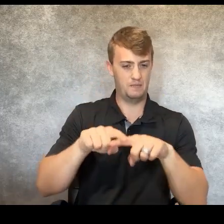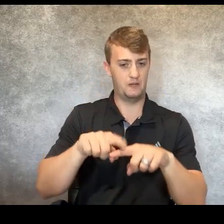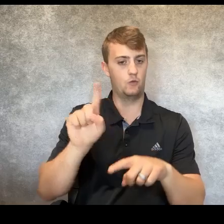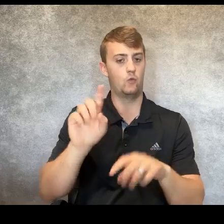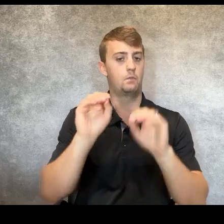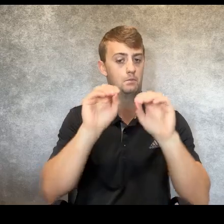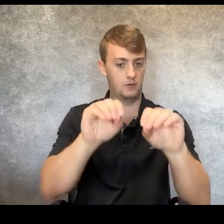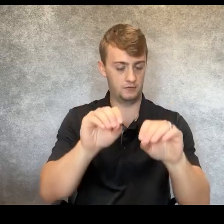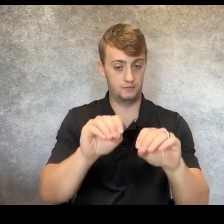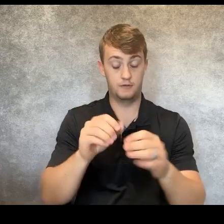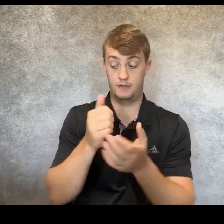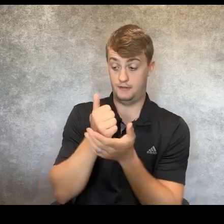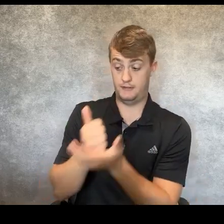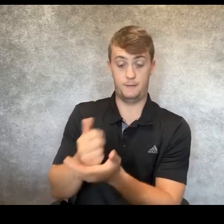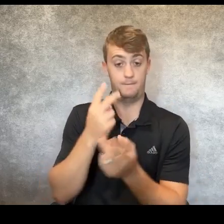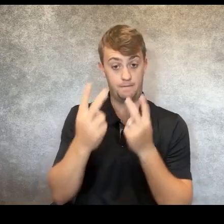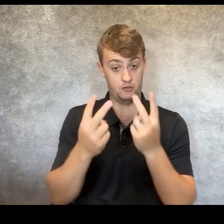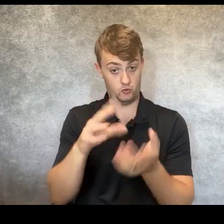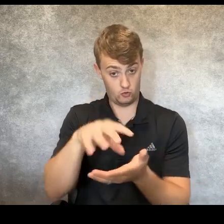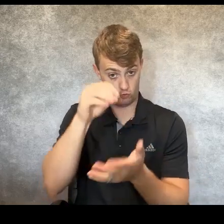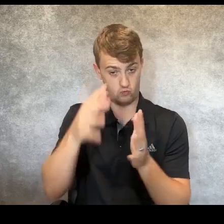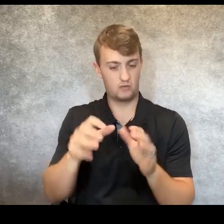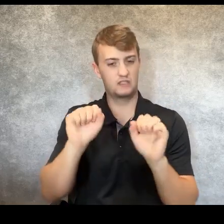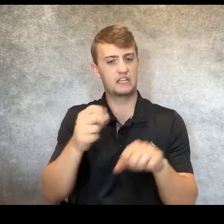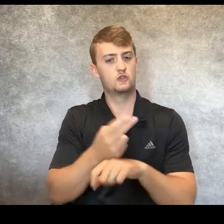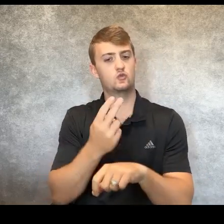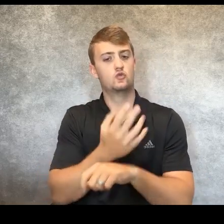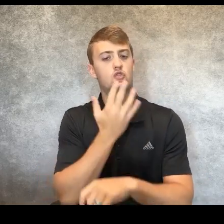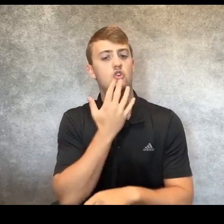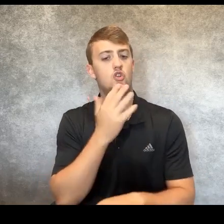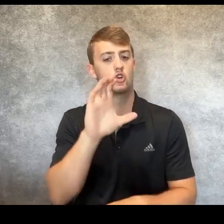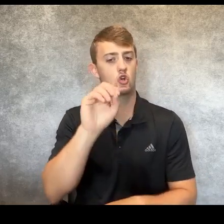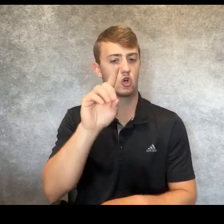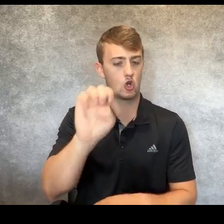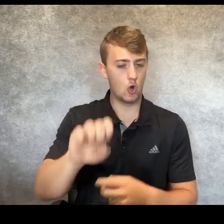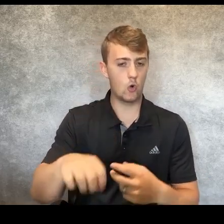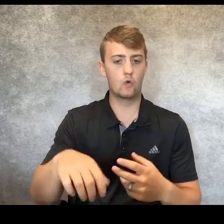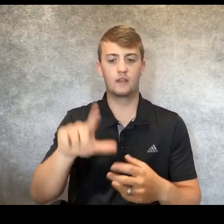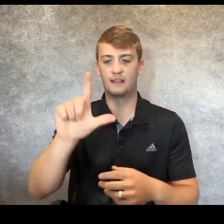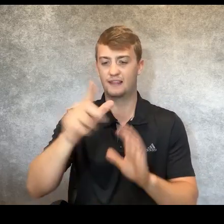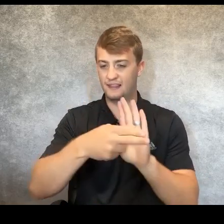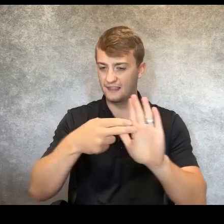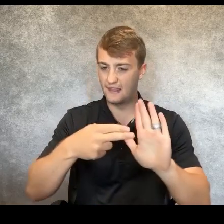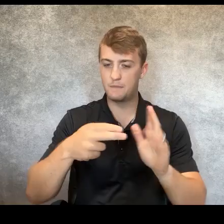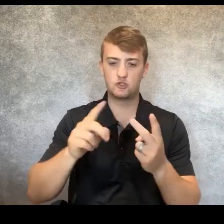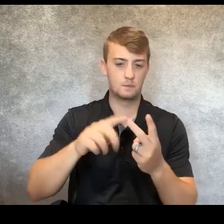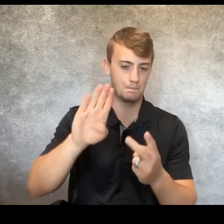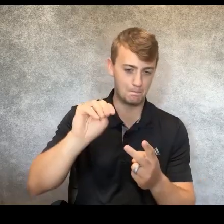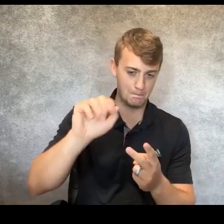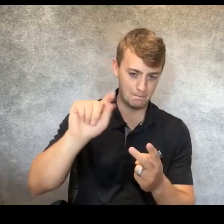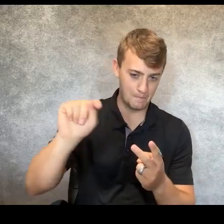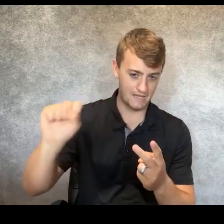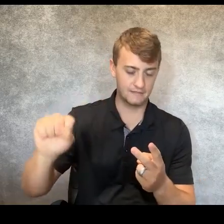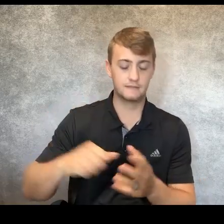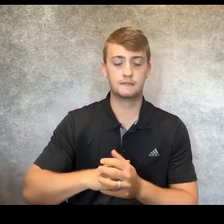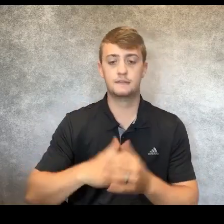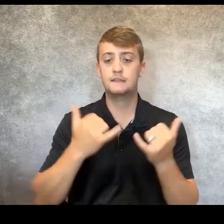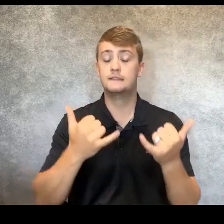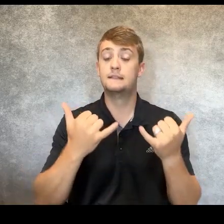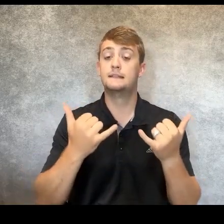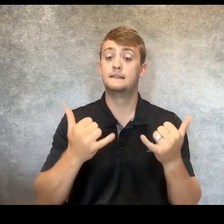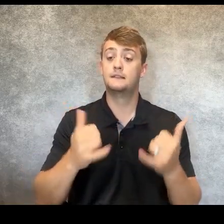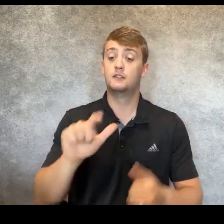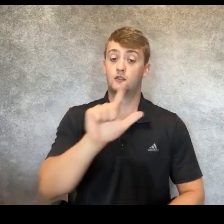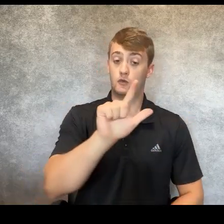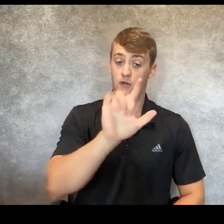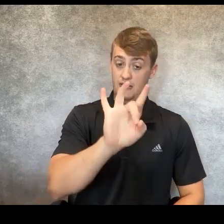tip to help support visual learners: use color-coded mats or labels. Now let's add 28